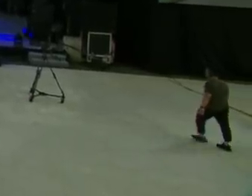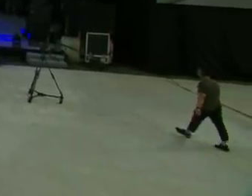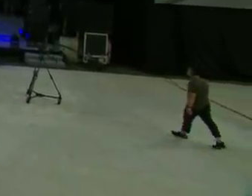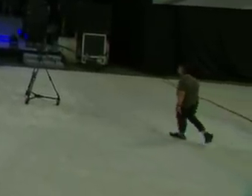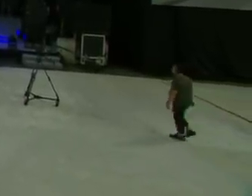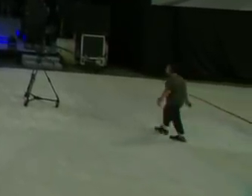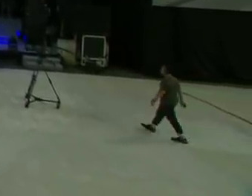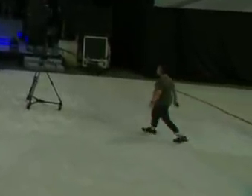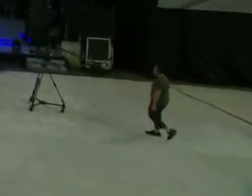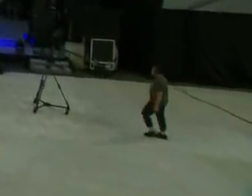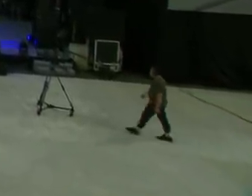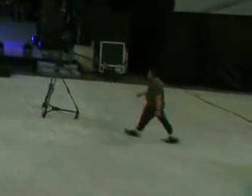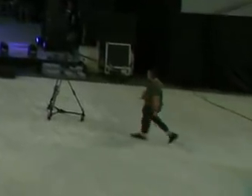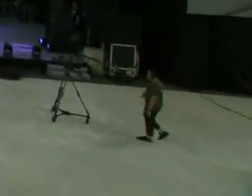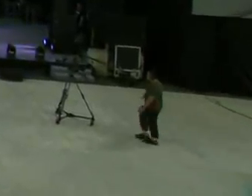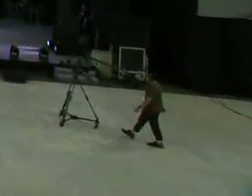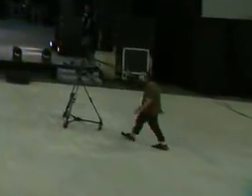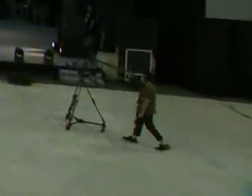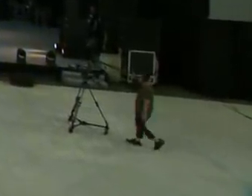Wow.